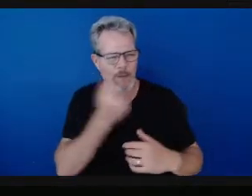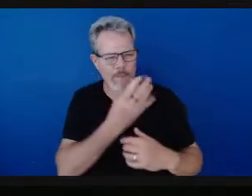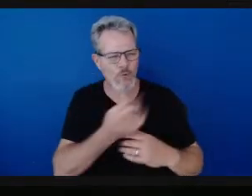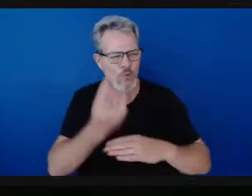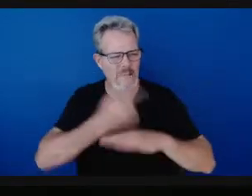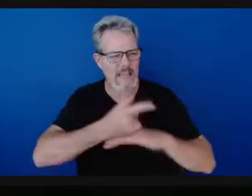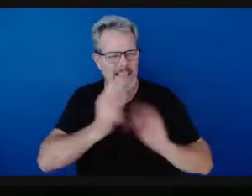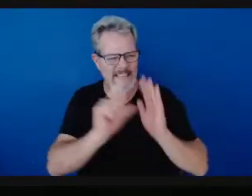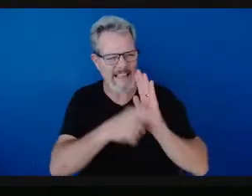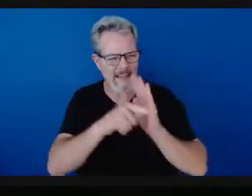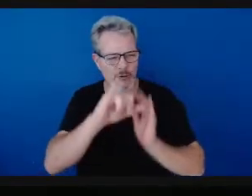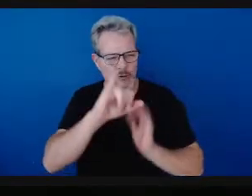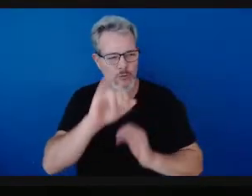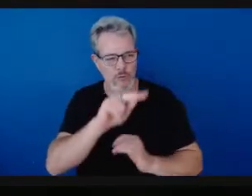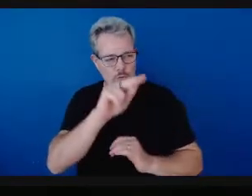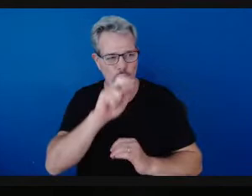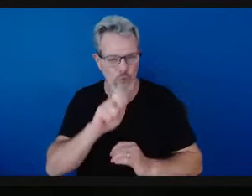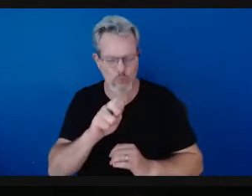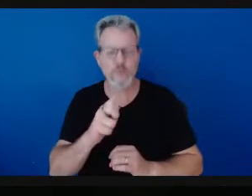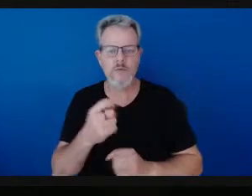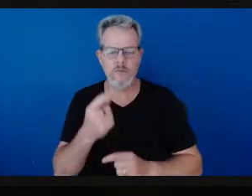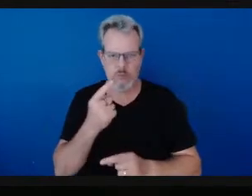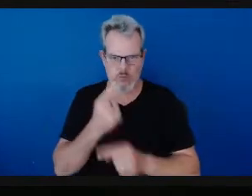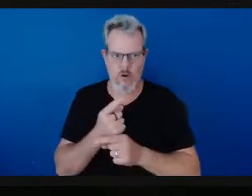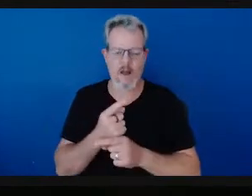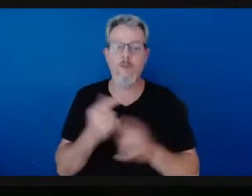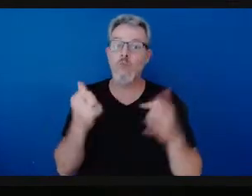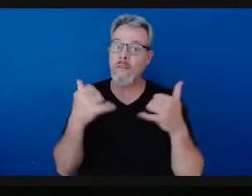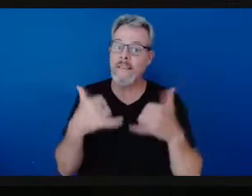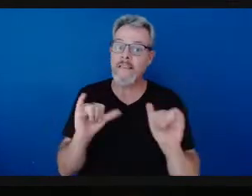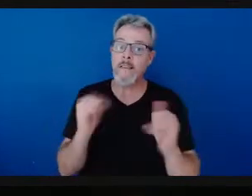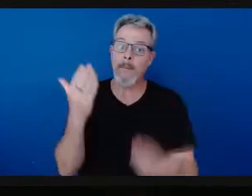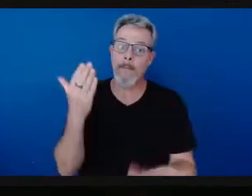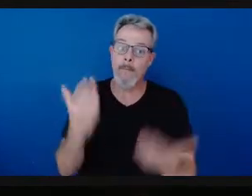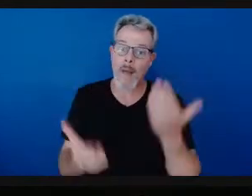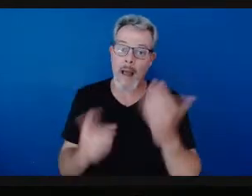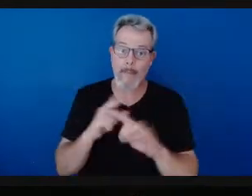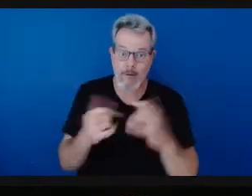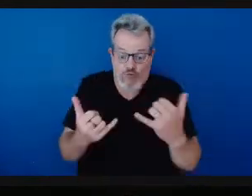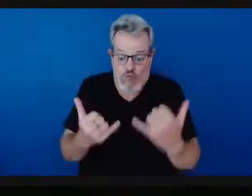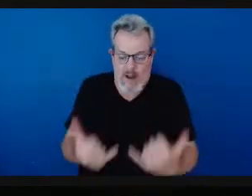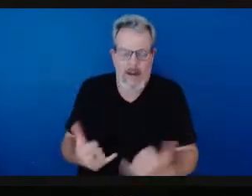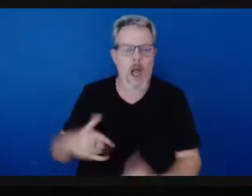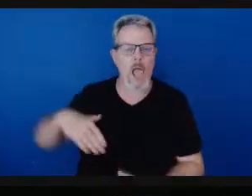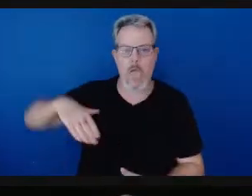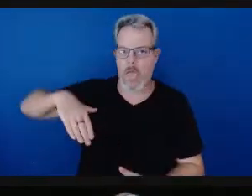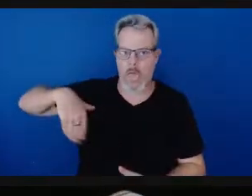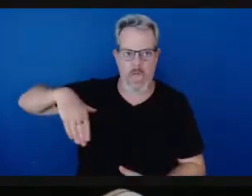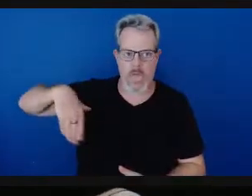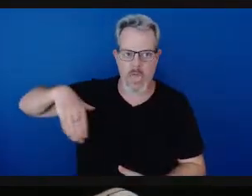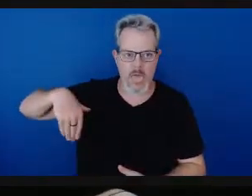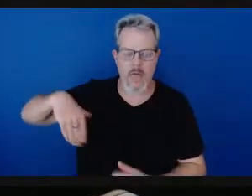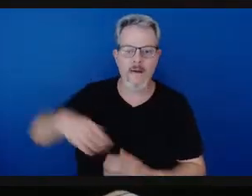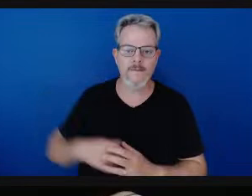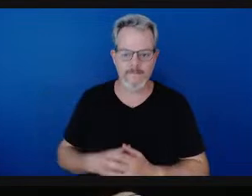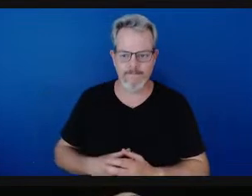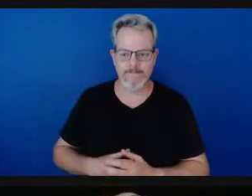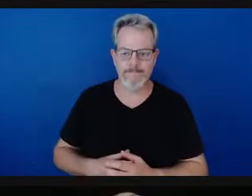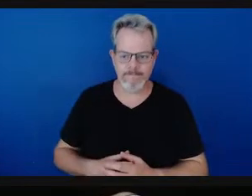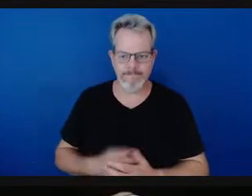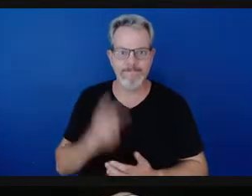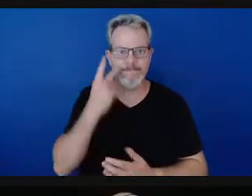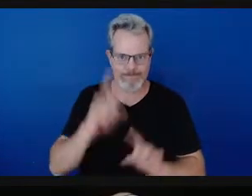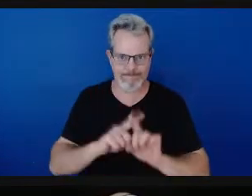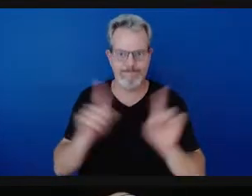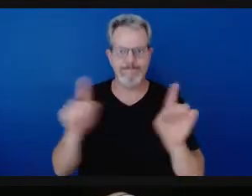it? Last eruption. Yeah. So we still might, but as of right now, we haven't. Right. So yeah, those are differences. Yeah. All